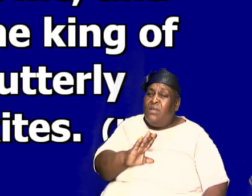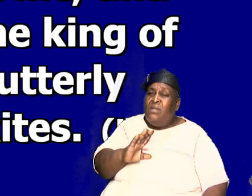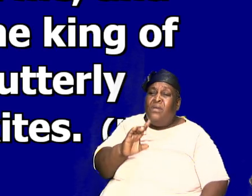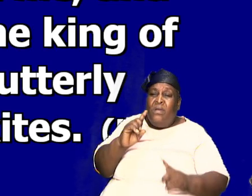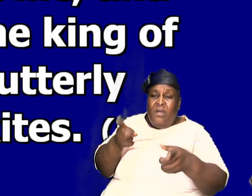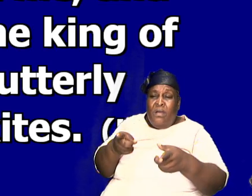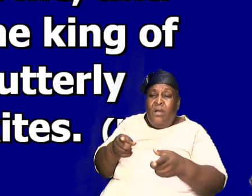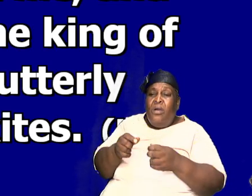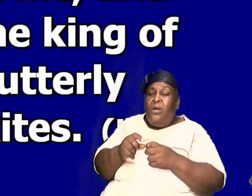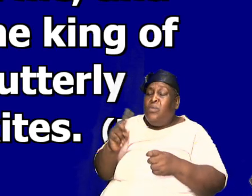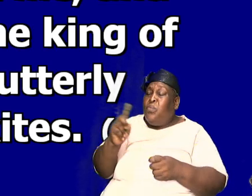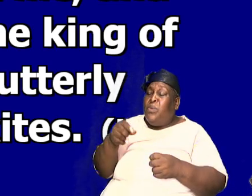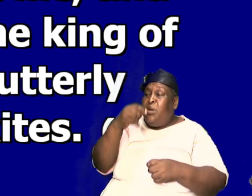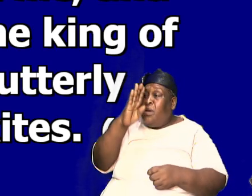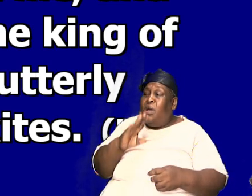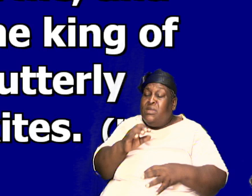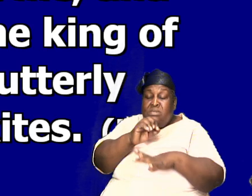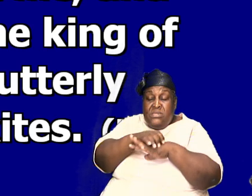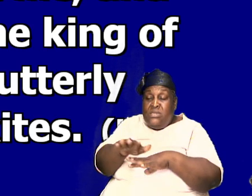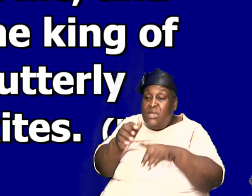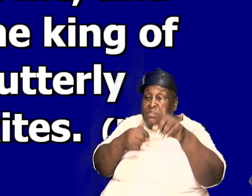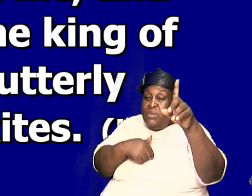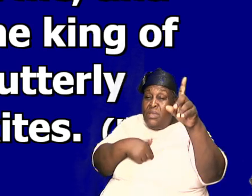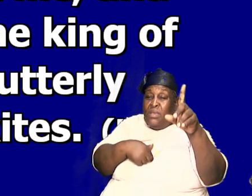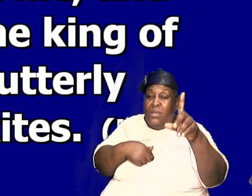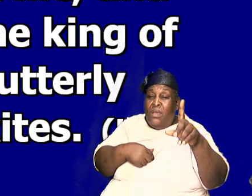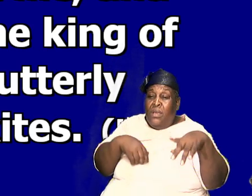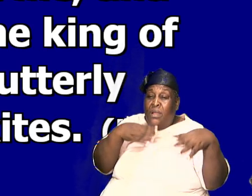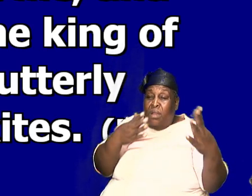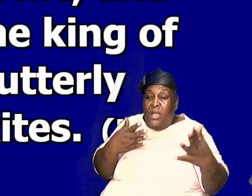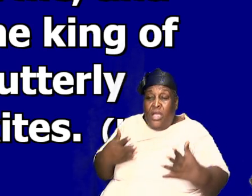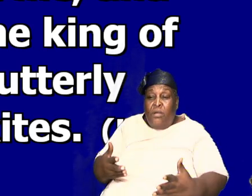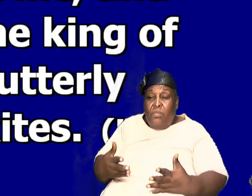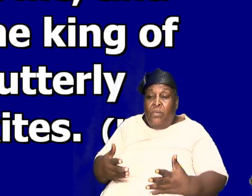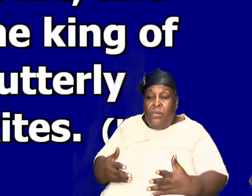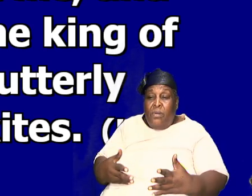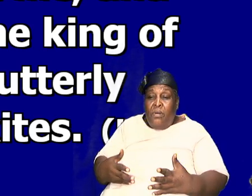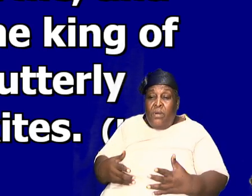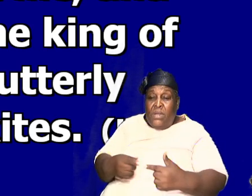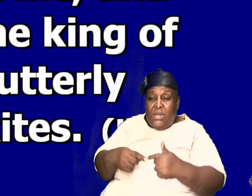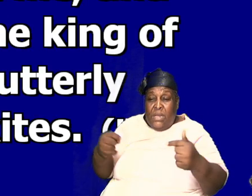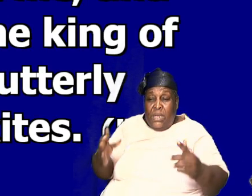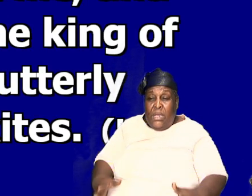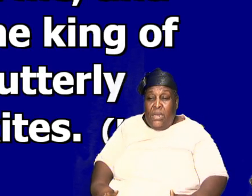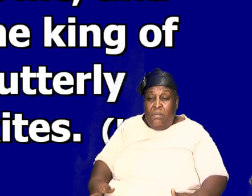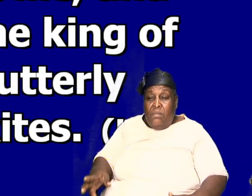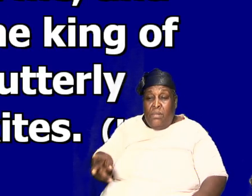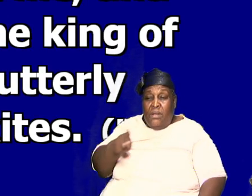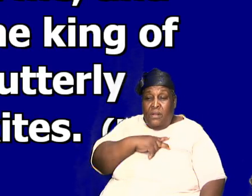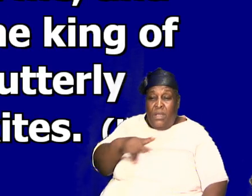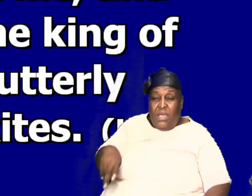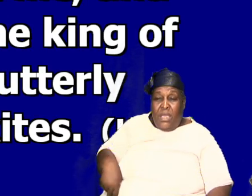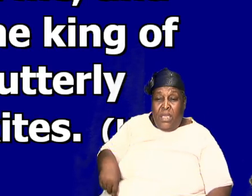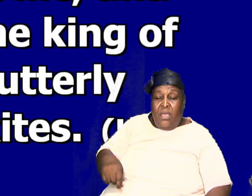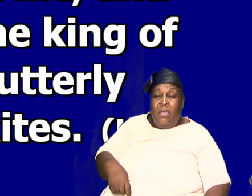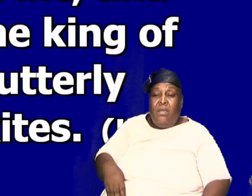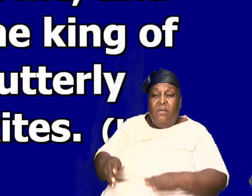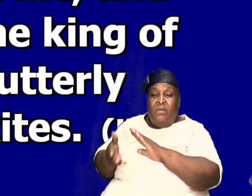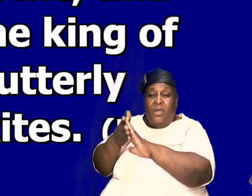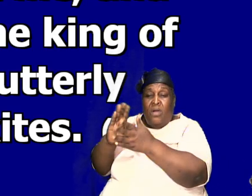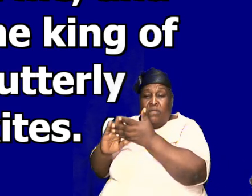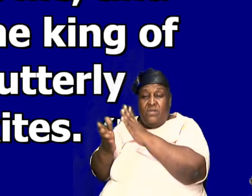which the Lord sent me and have brought Agag the king of Amalek. and has